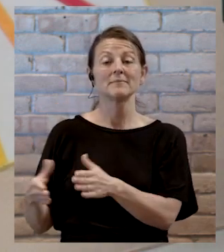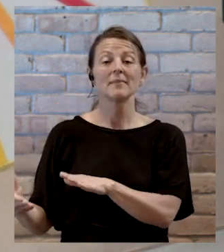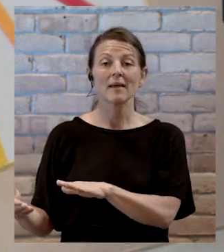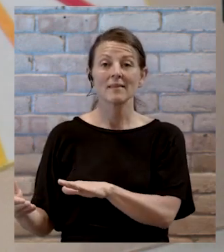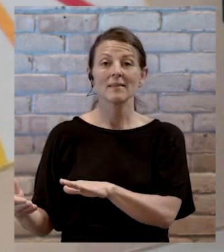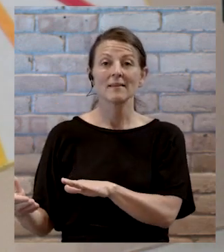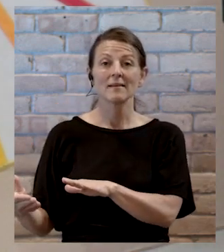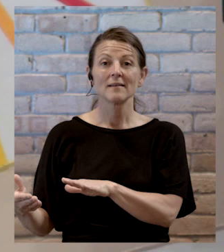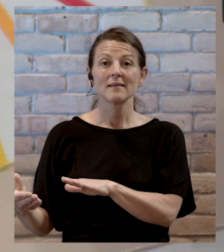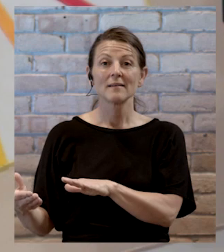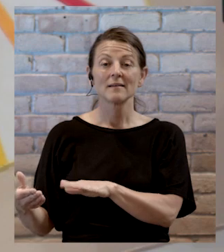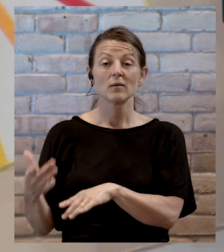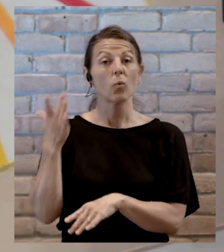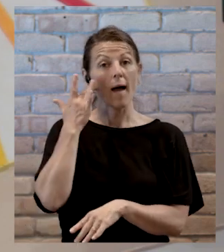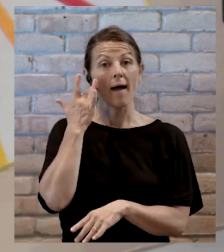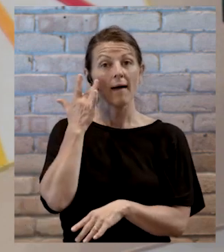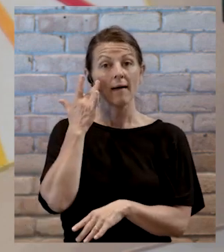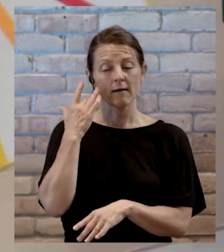so that we can trust him